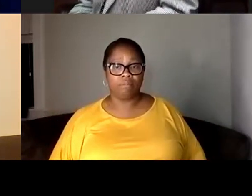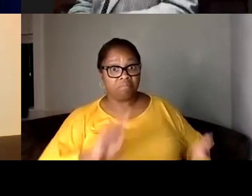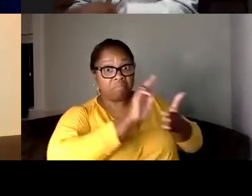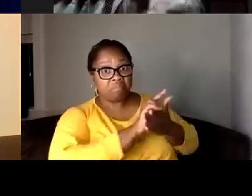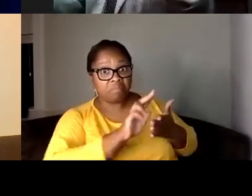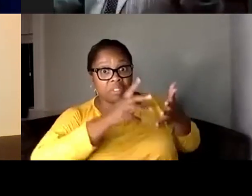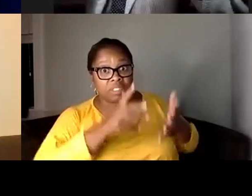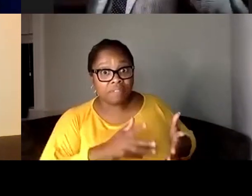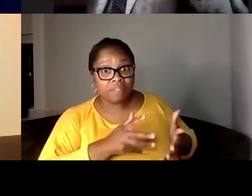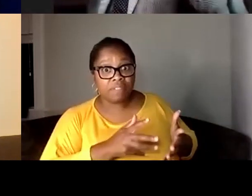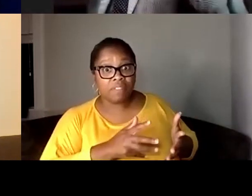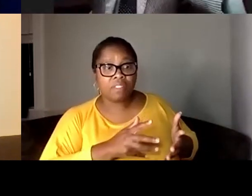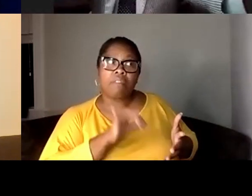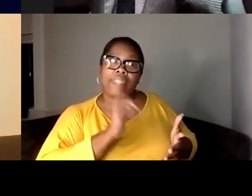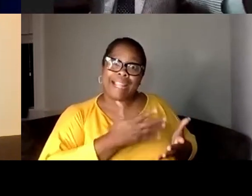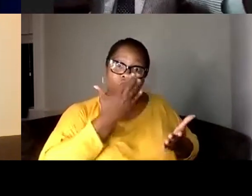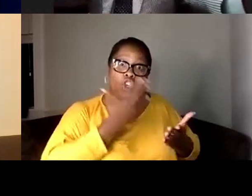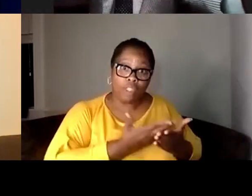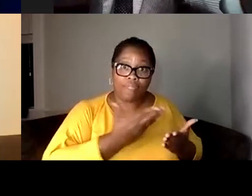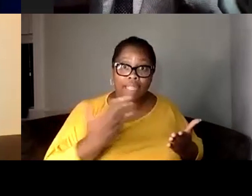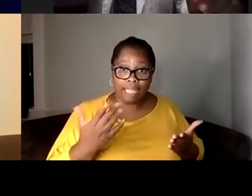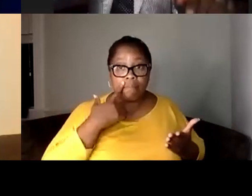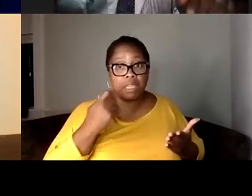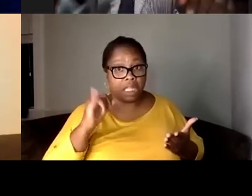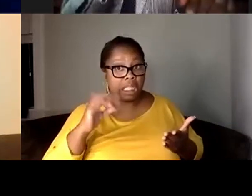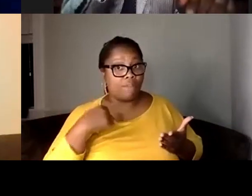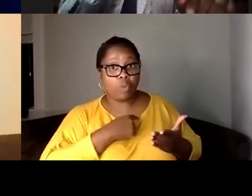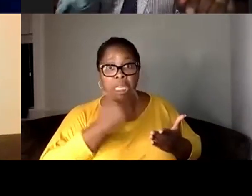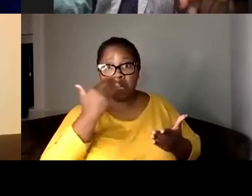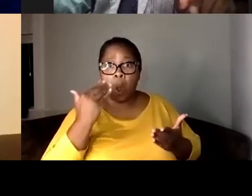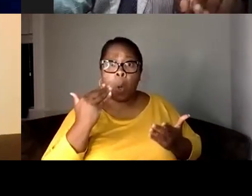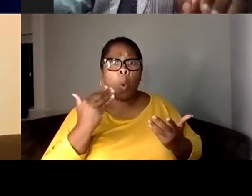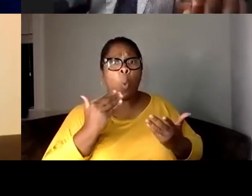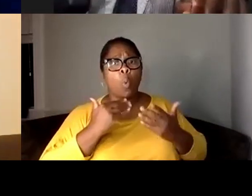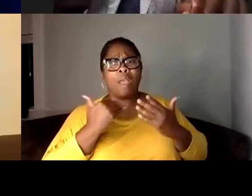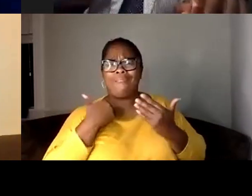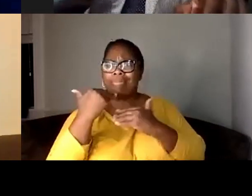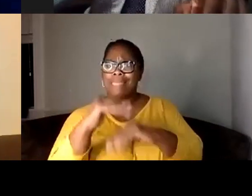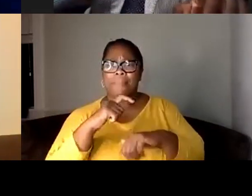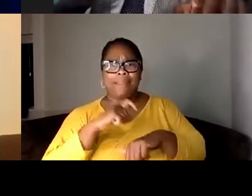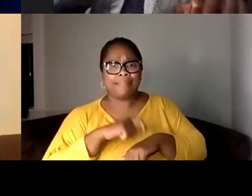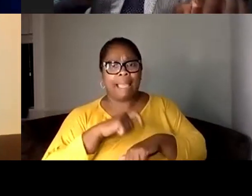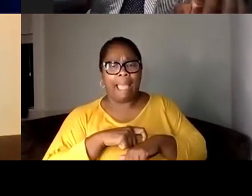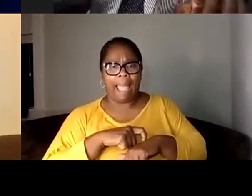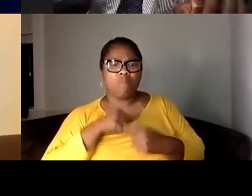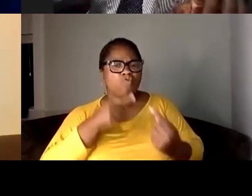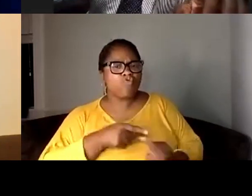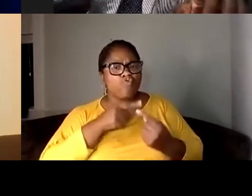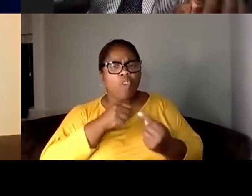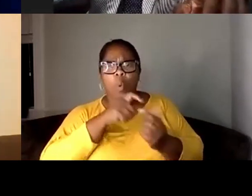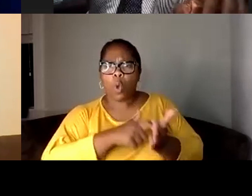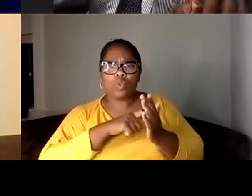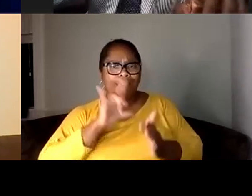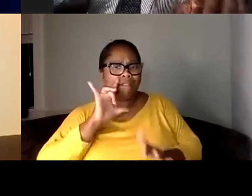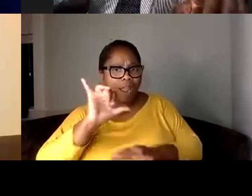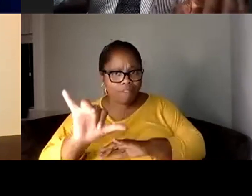that. So that can be a good thing as well, because if we know that it's a finite period of time, we know the struggle won't take forever, but